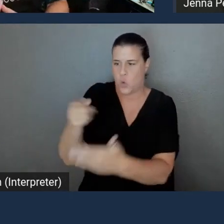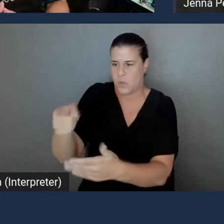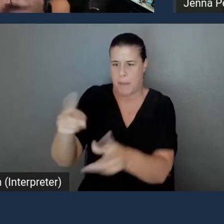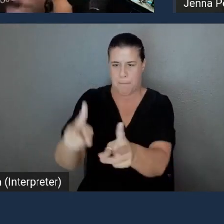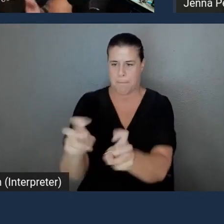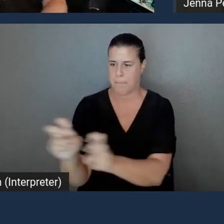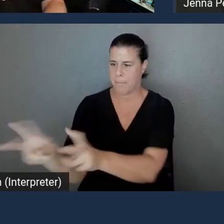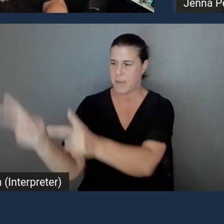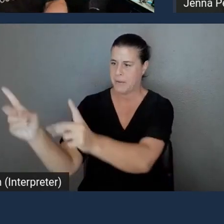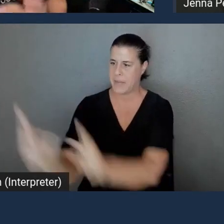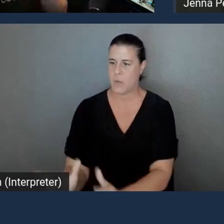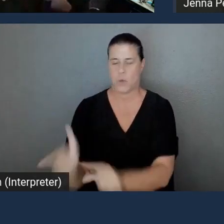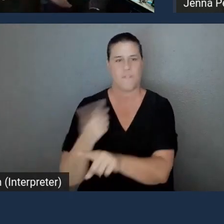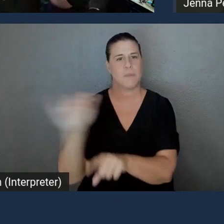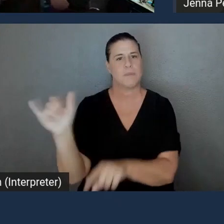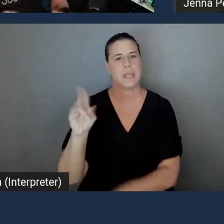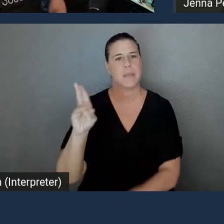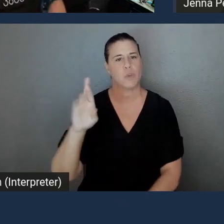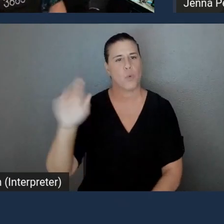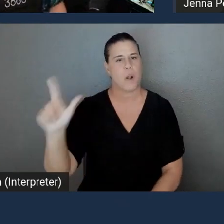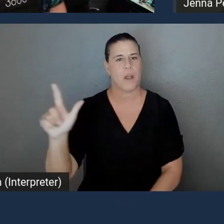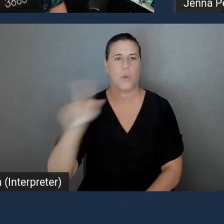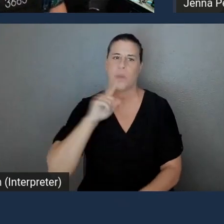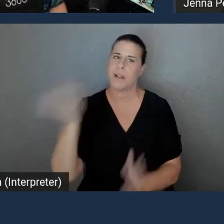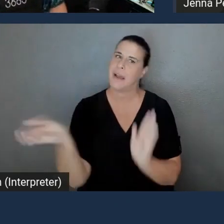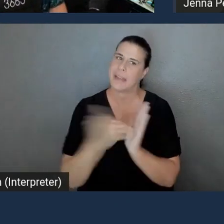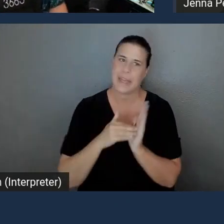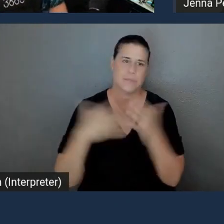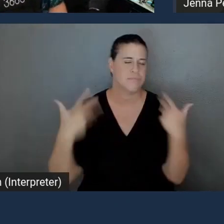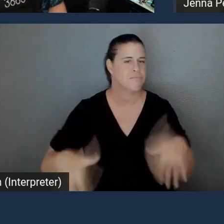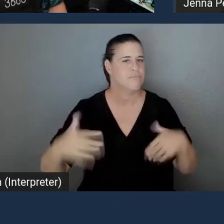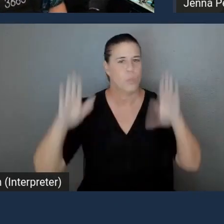automatically download it from the same URL, which is just, again, wonderful.